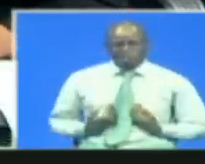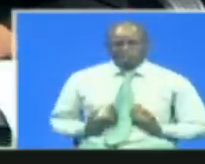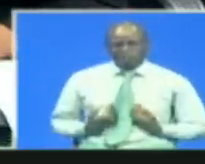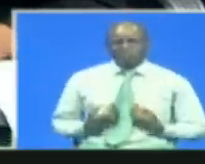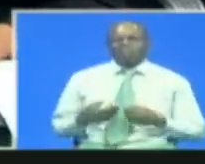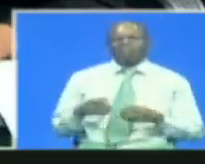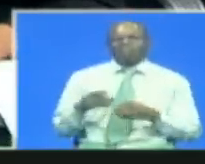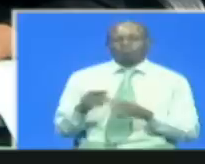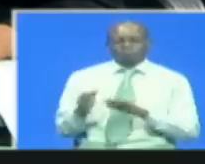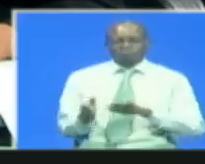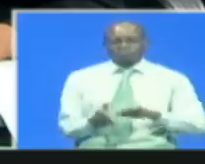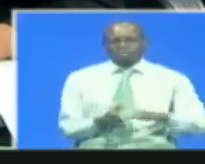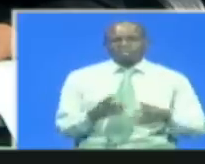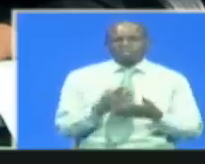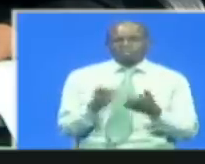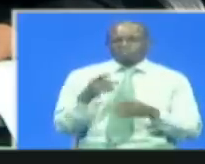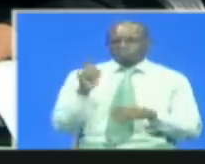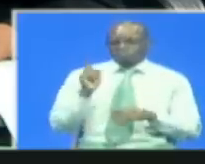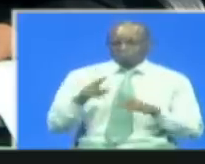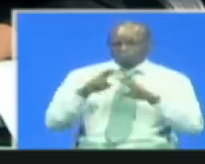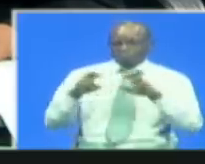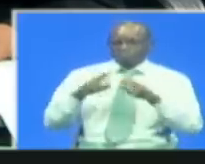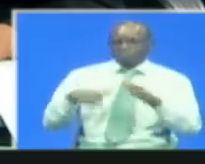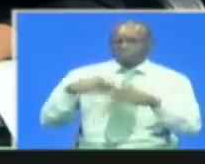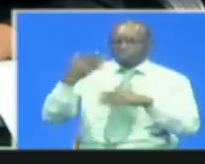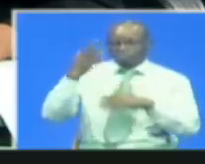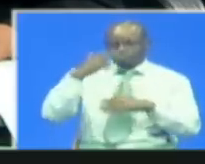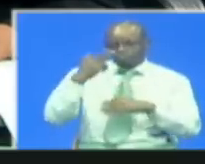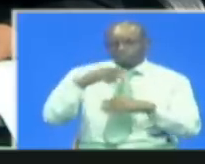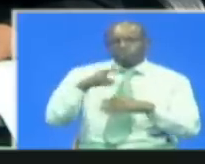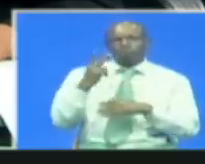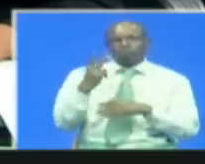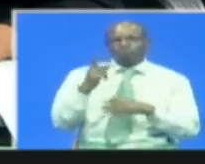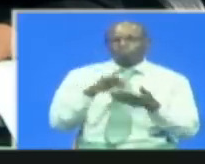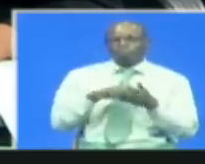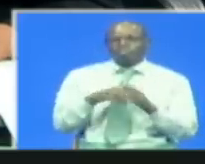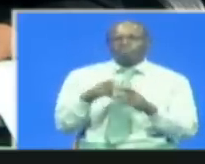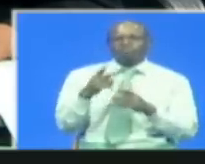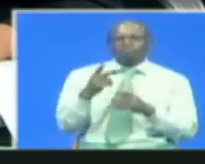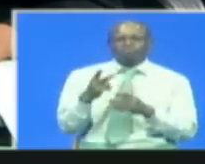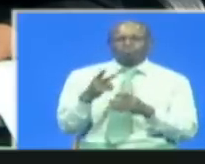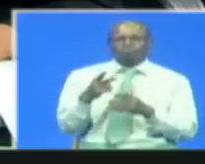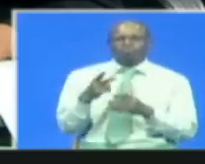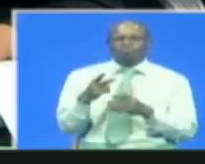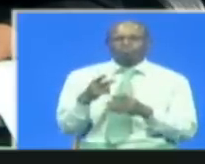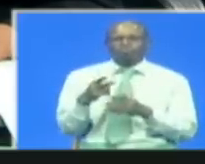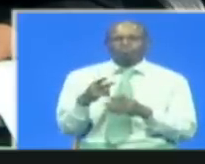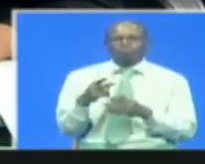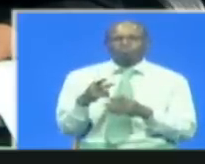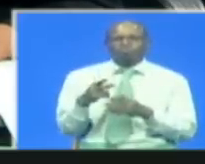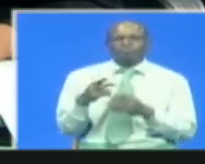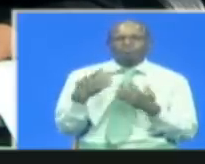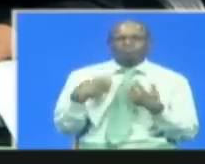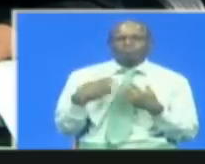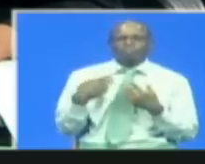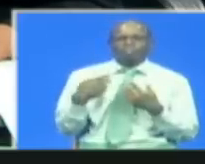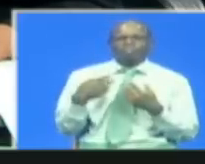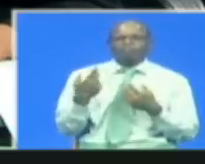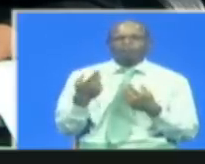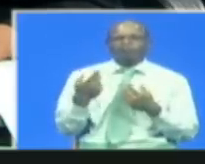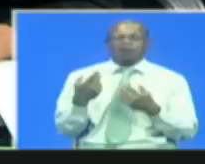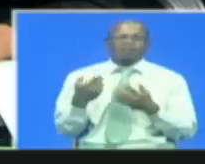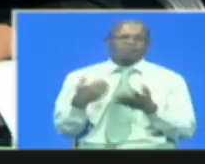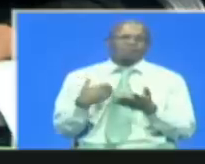you should look forward to in the next few days. Two miners have been the subjects of vicious battles in and out of the court in